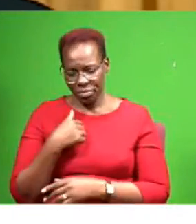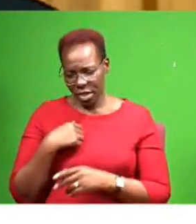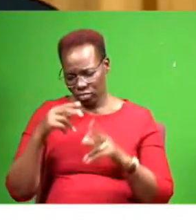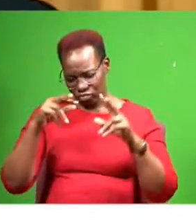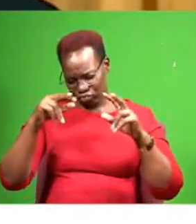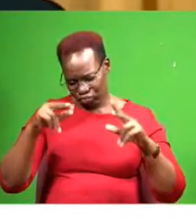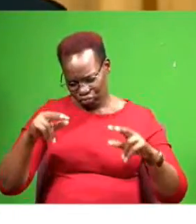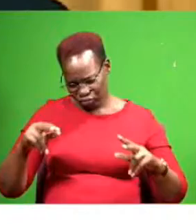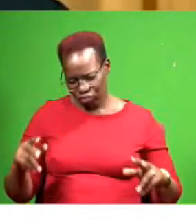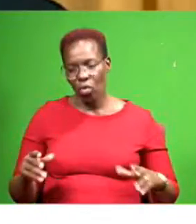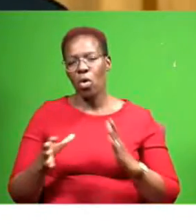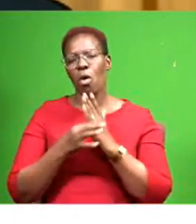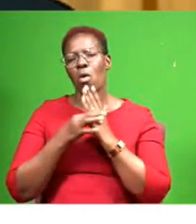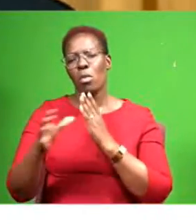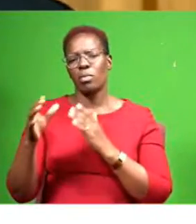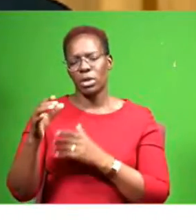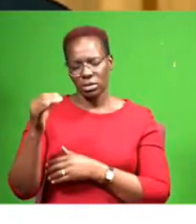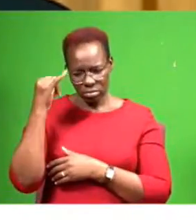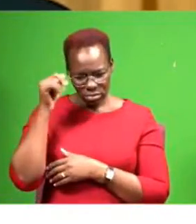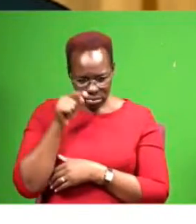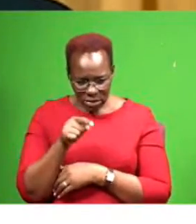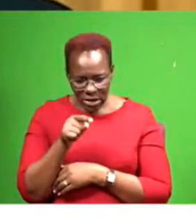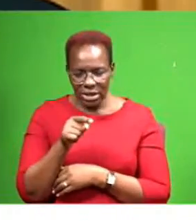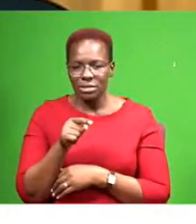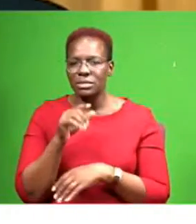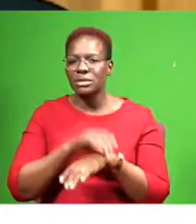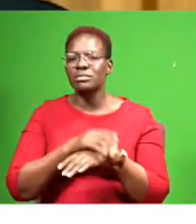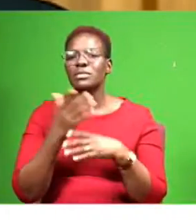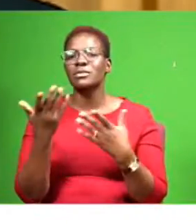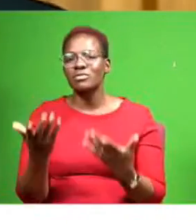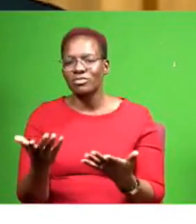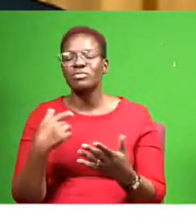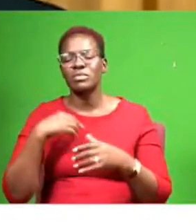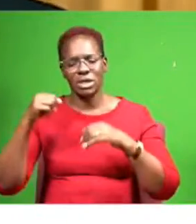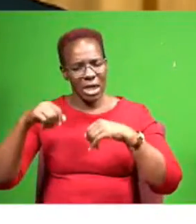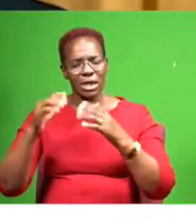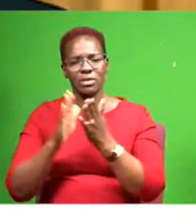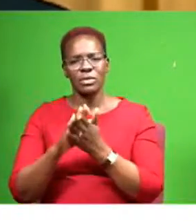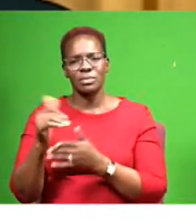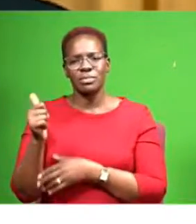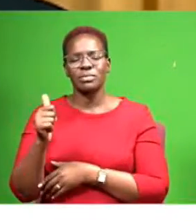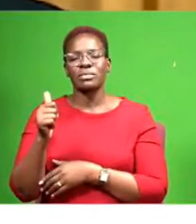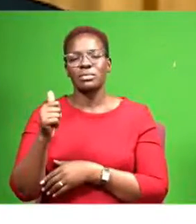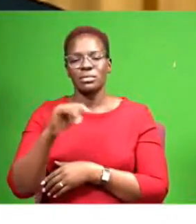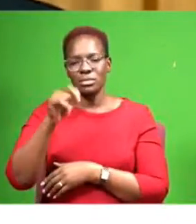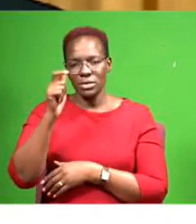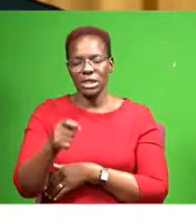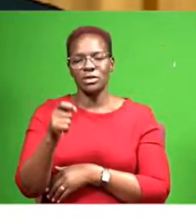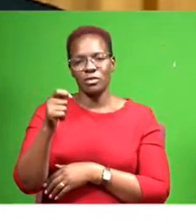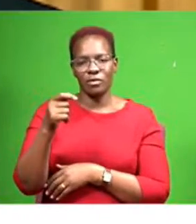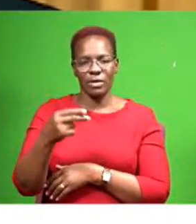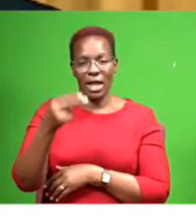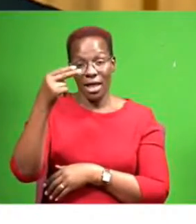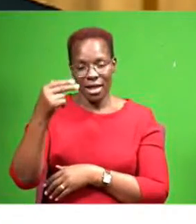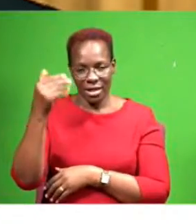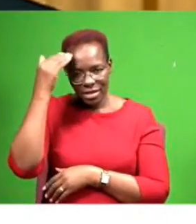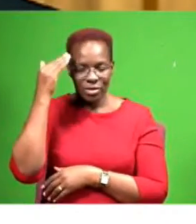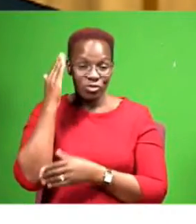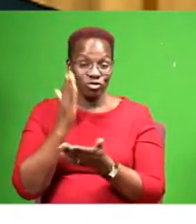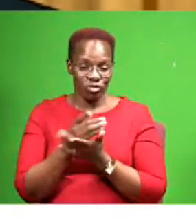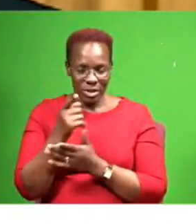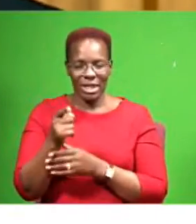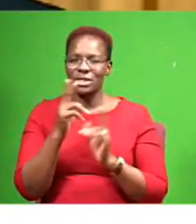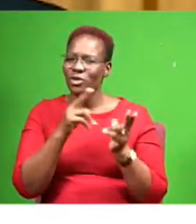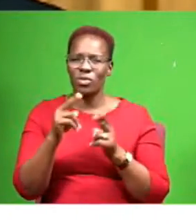on the popular initiative is that I concur with the learned judges of the High Court that a popular initiative is an initiative of the